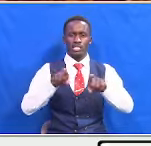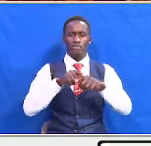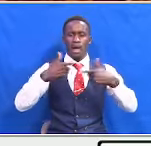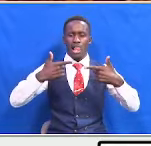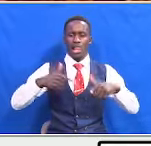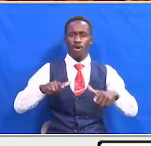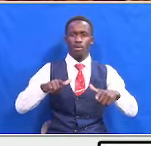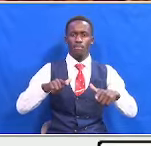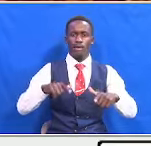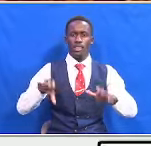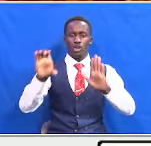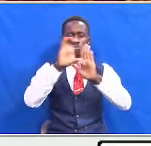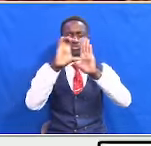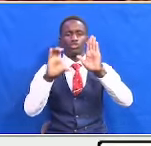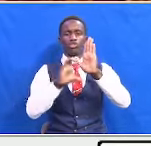the constitution.